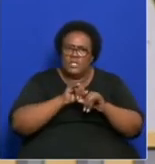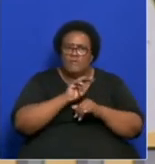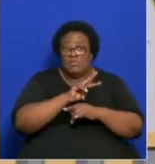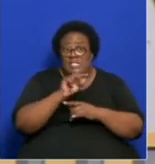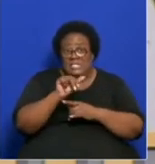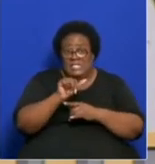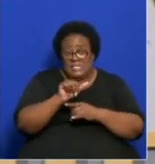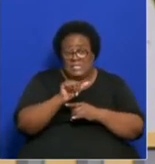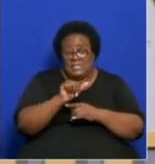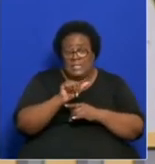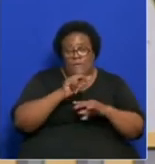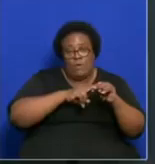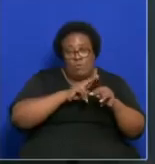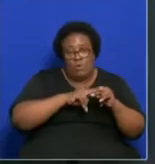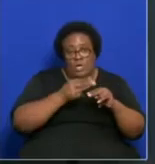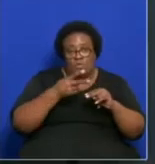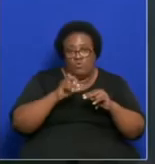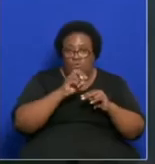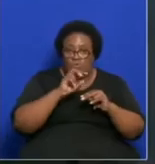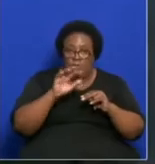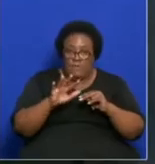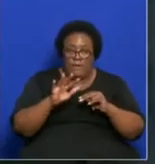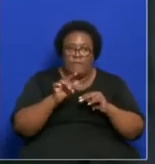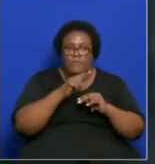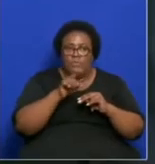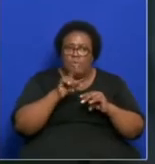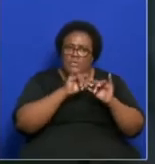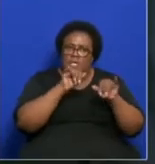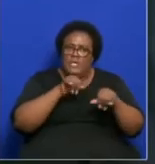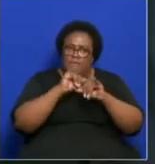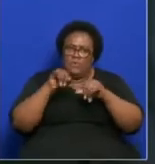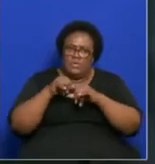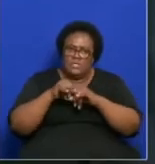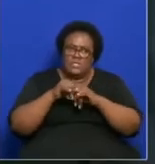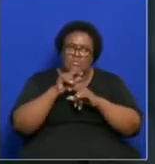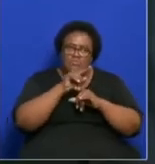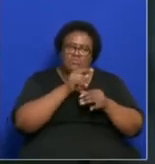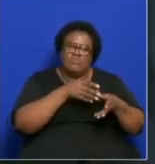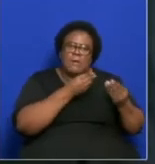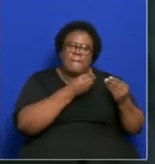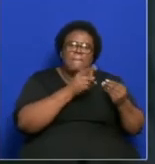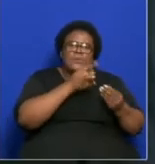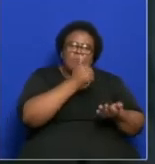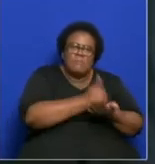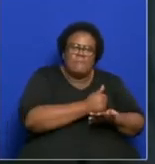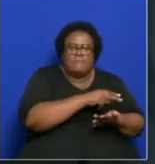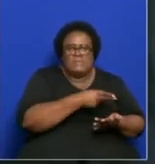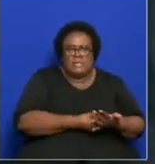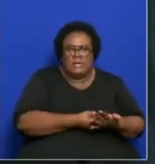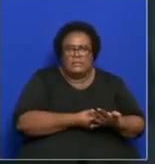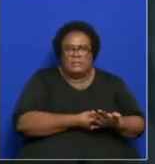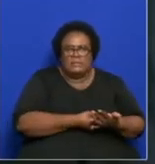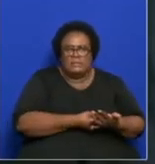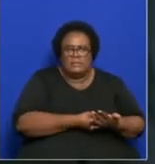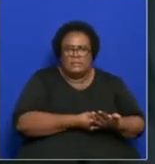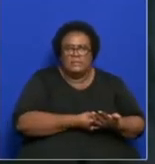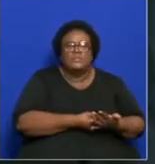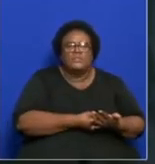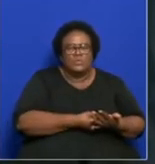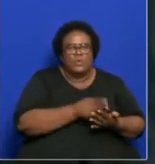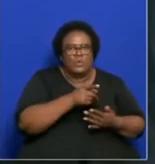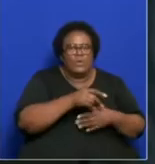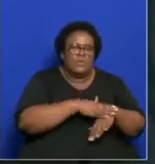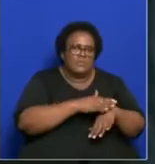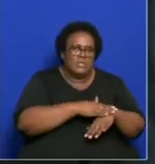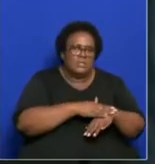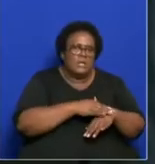2025, those invoices came to you and you stamped and signed them. And that was around the time when there was a